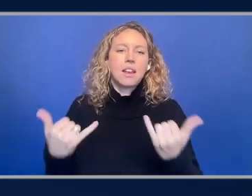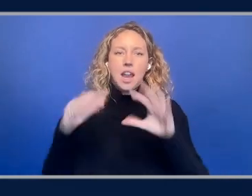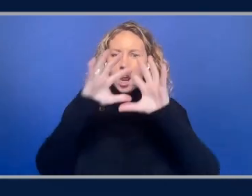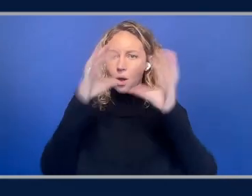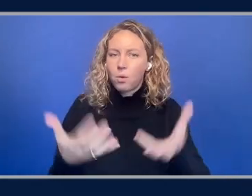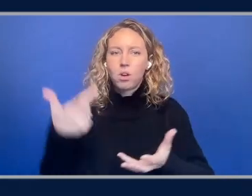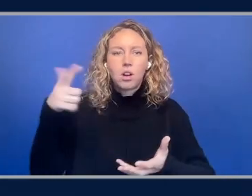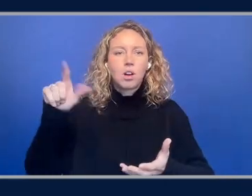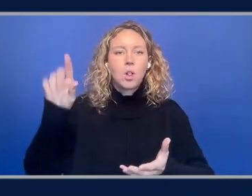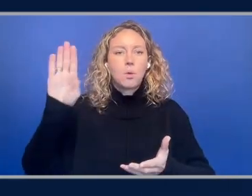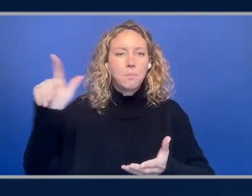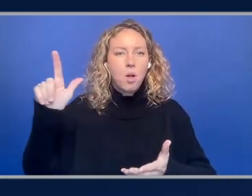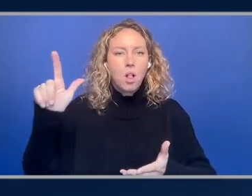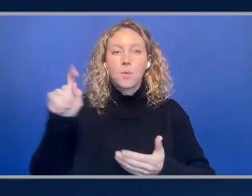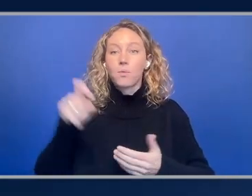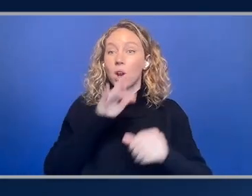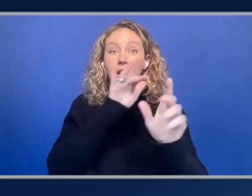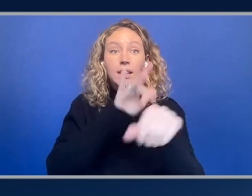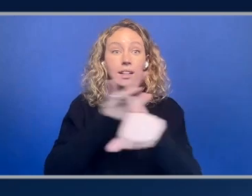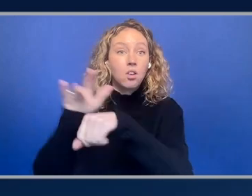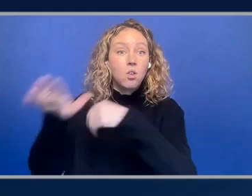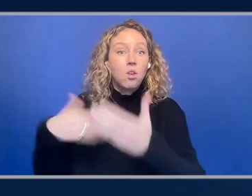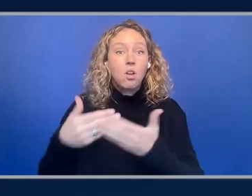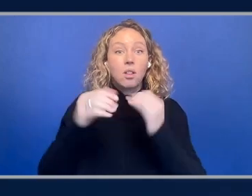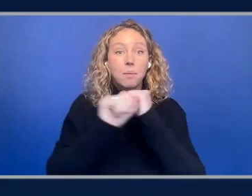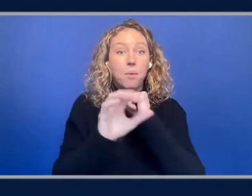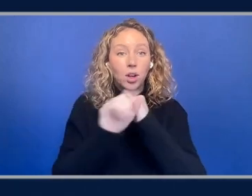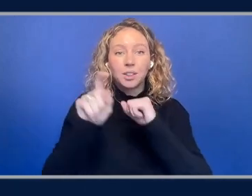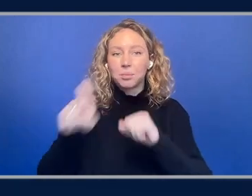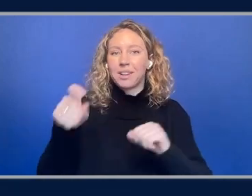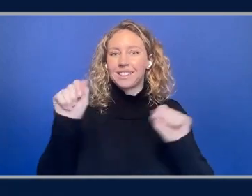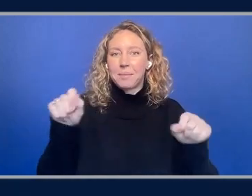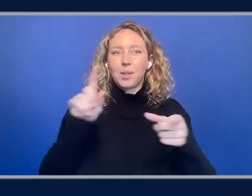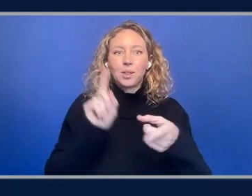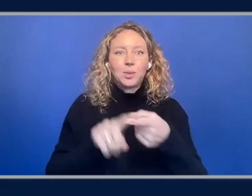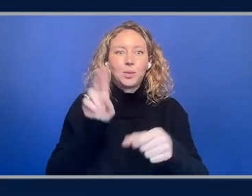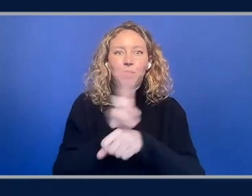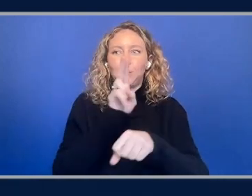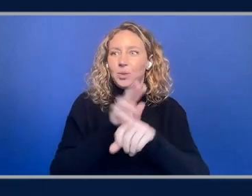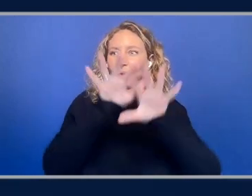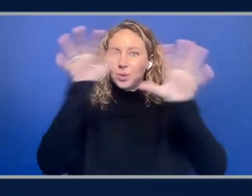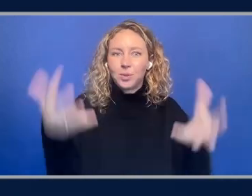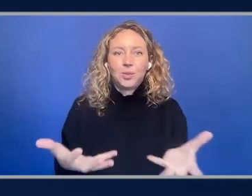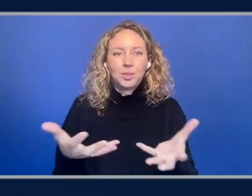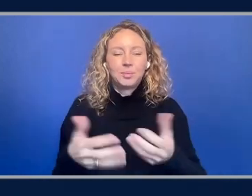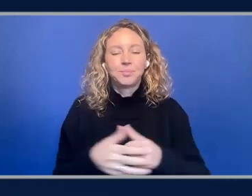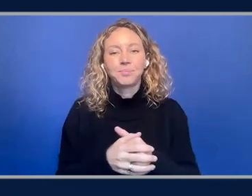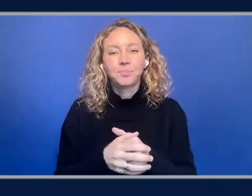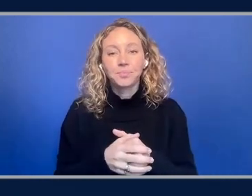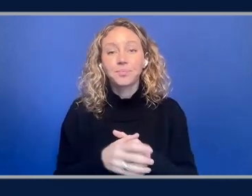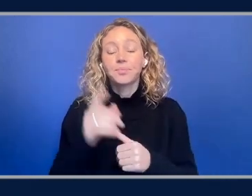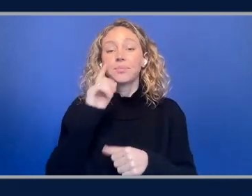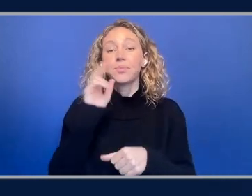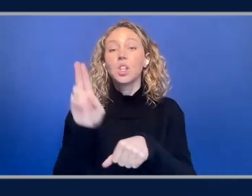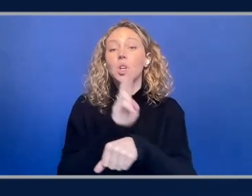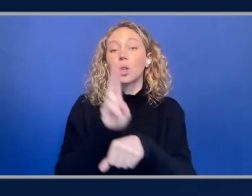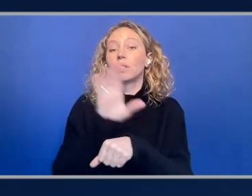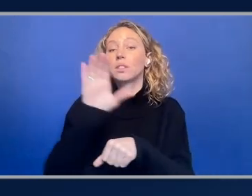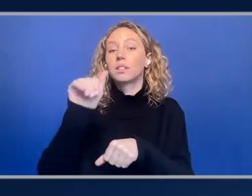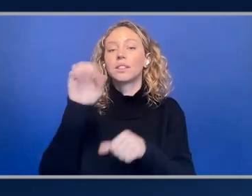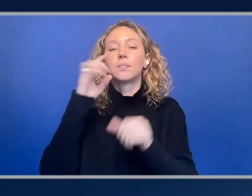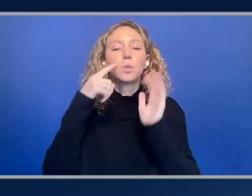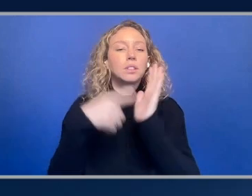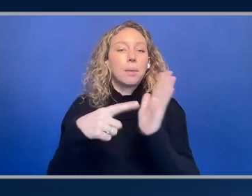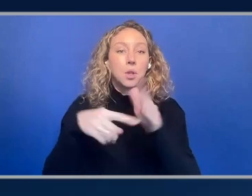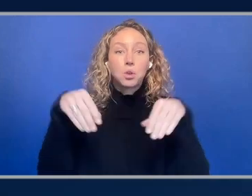market, so it's really important to have your database available and your data spread across all those regions. Think use cases like retail with